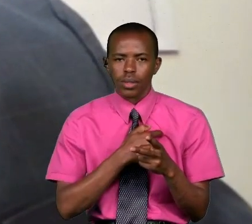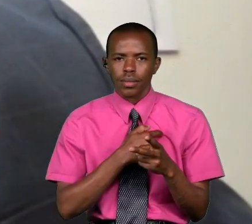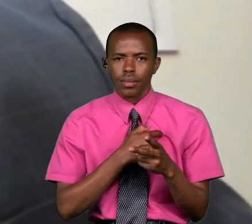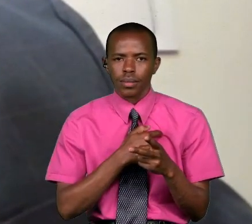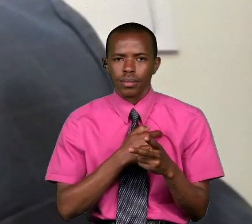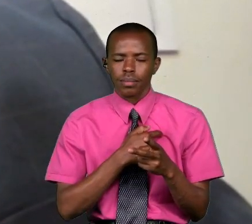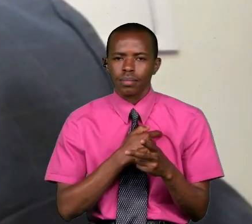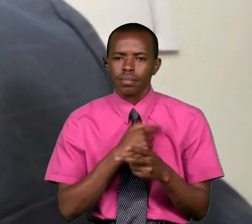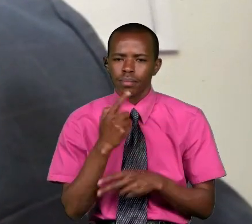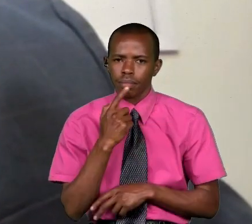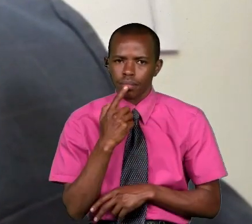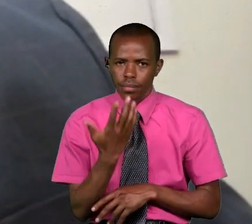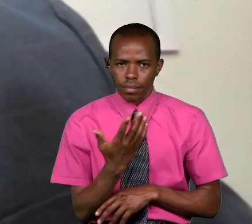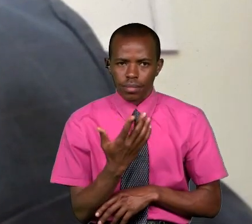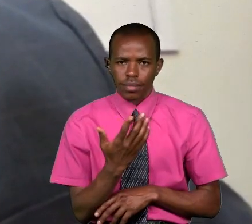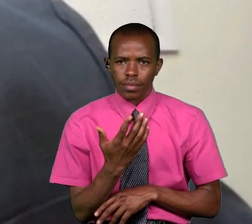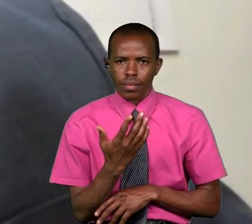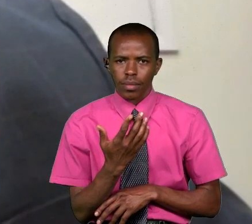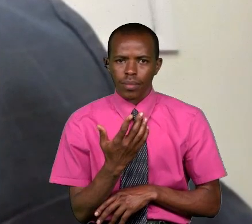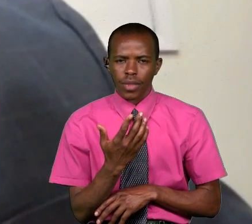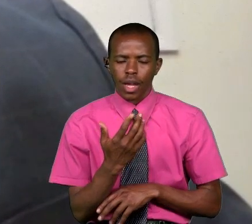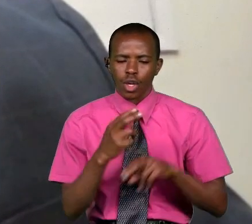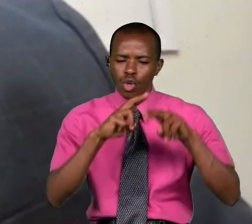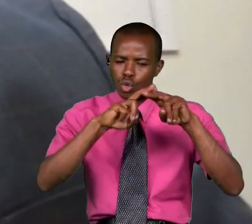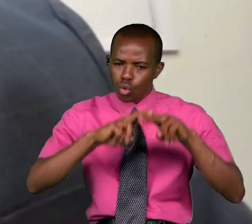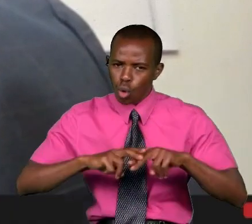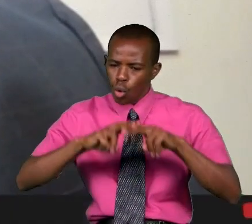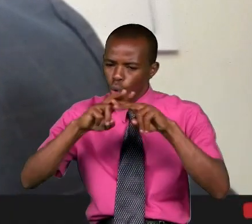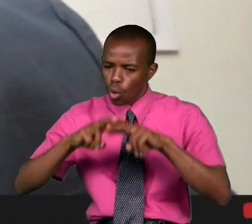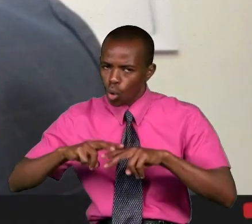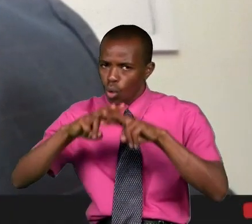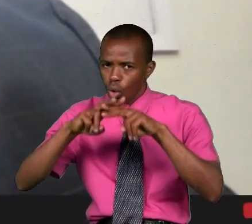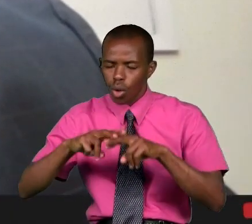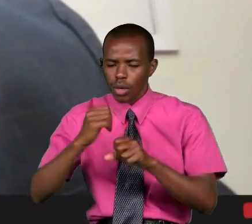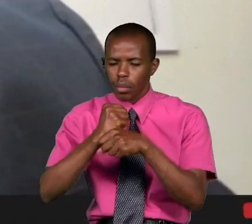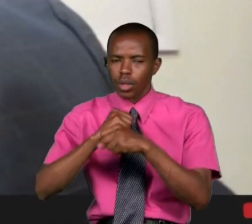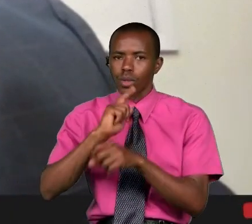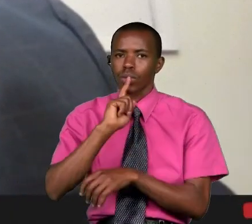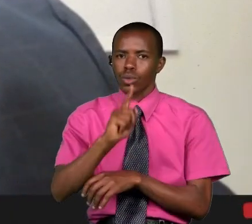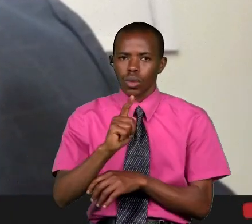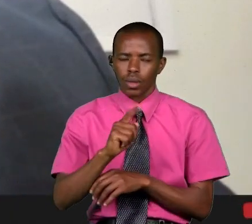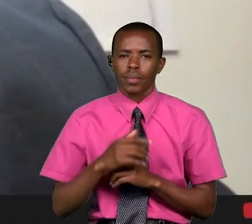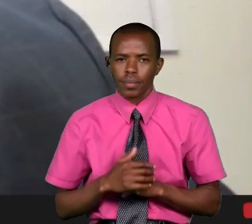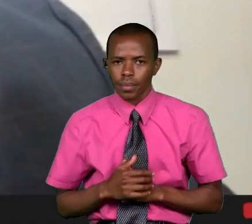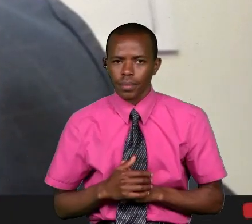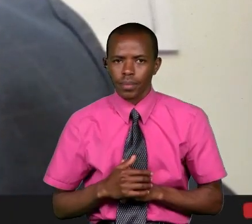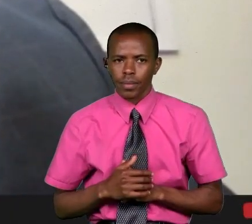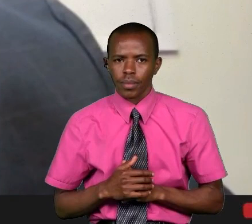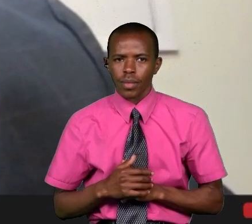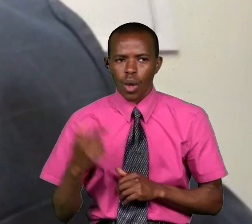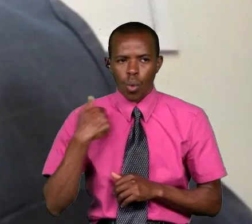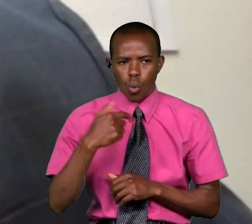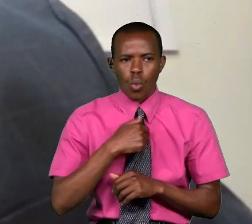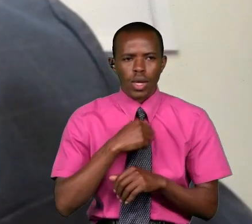has said, as the salt, just making sure that we direct, we